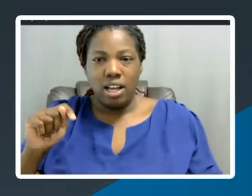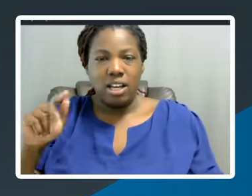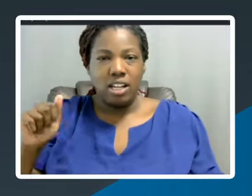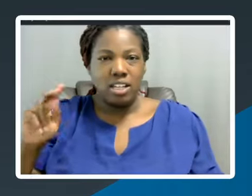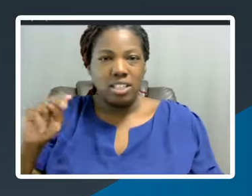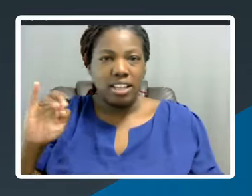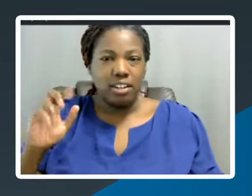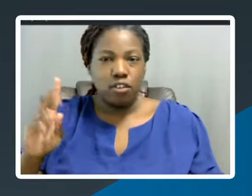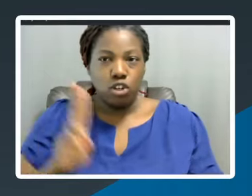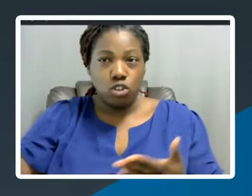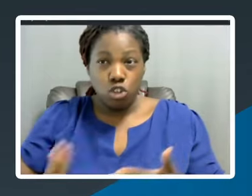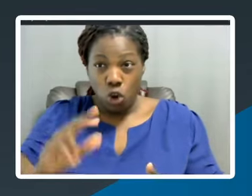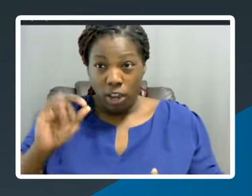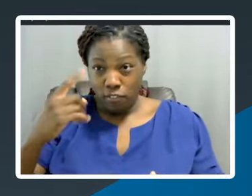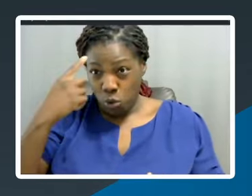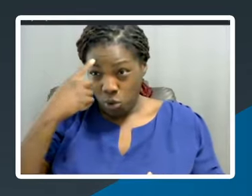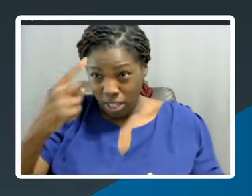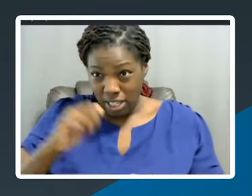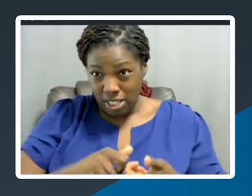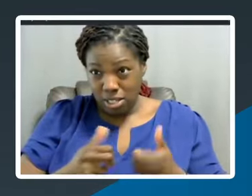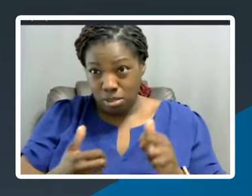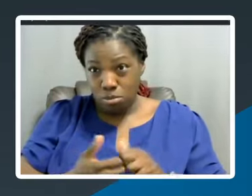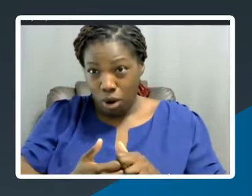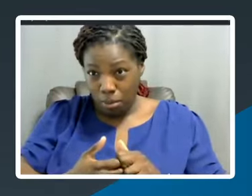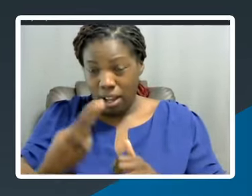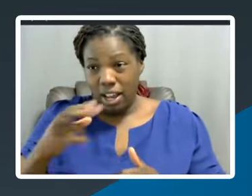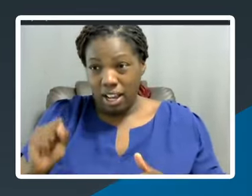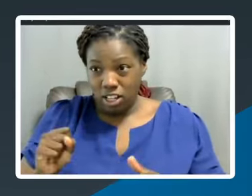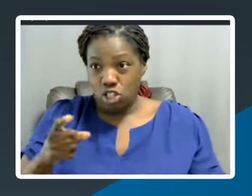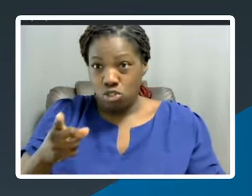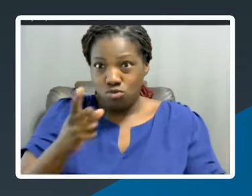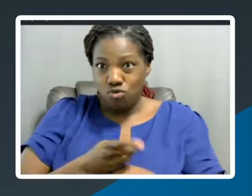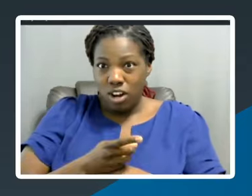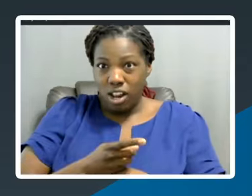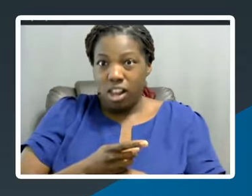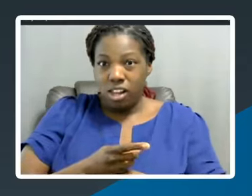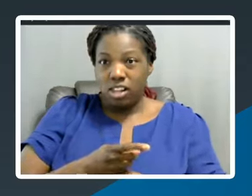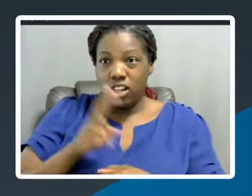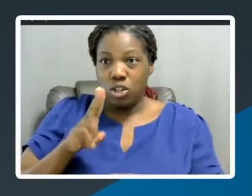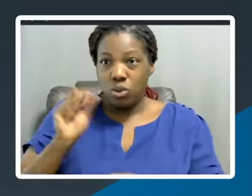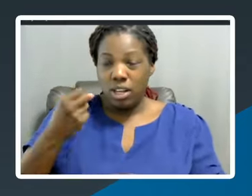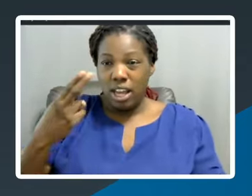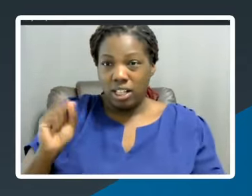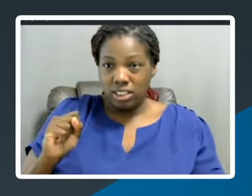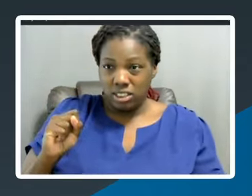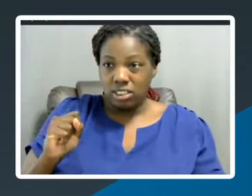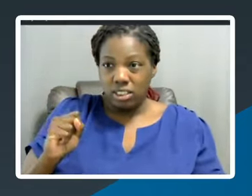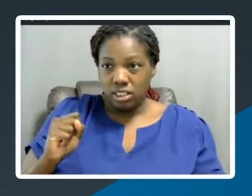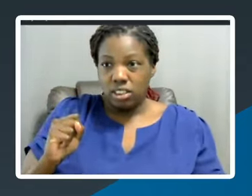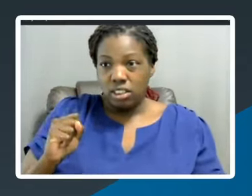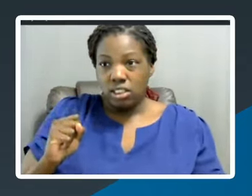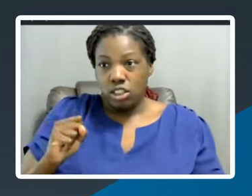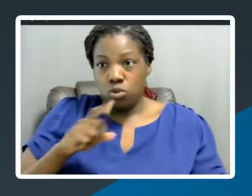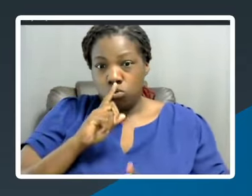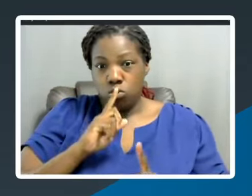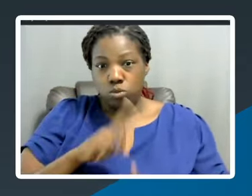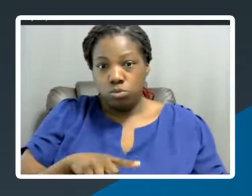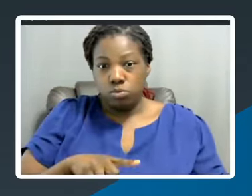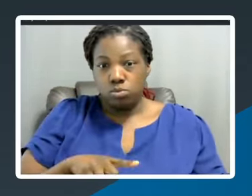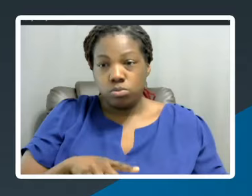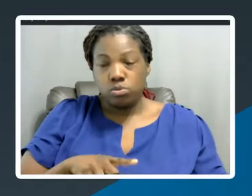is a problem in high schools, you're right. In U.S. high schools, we get reports, and the data has shown that